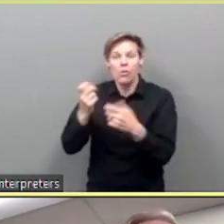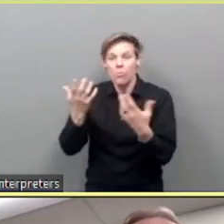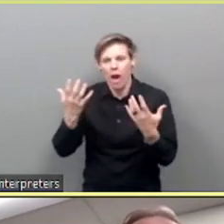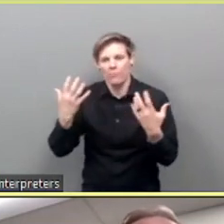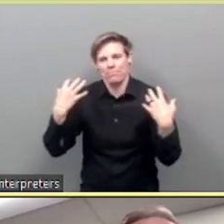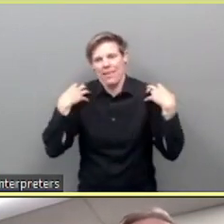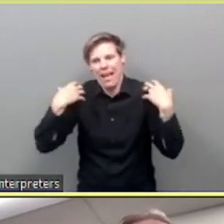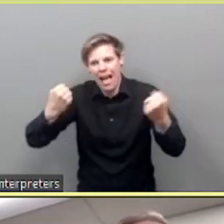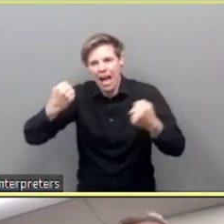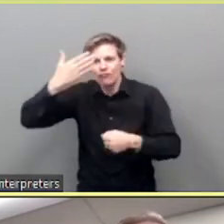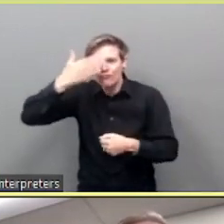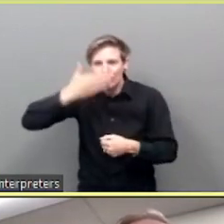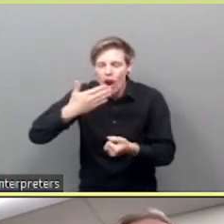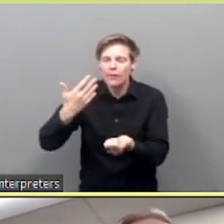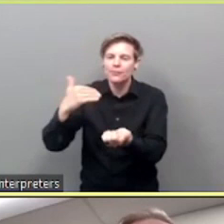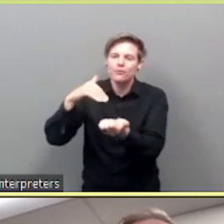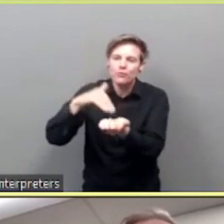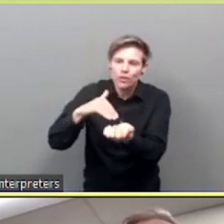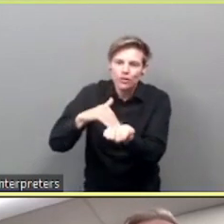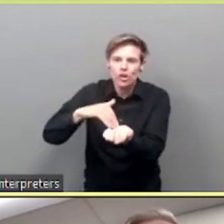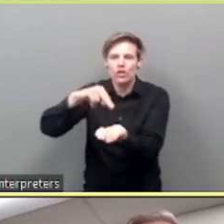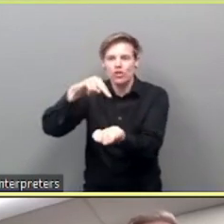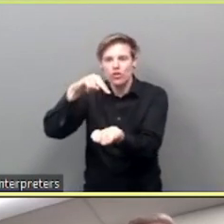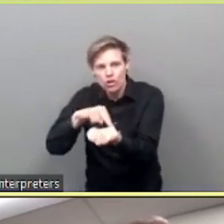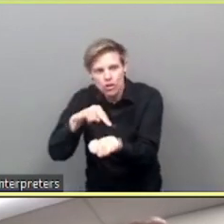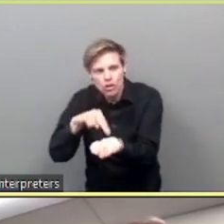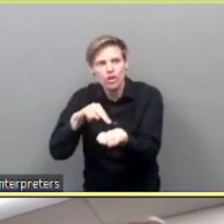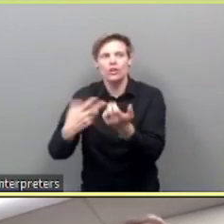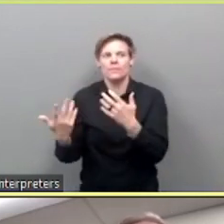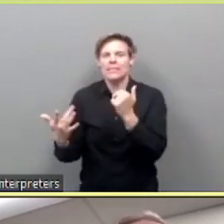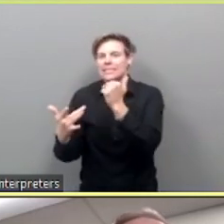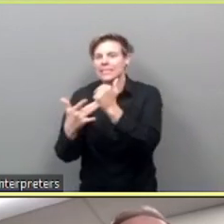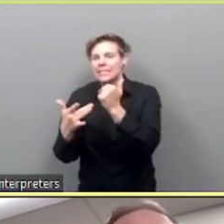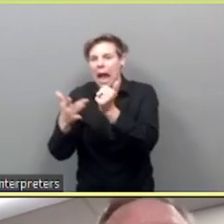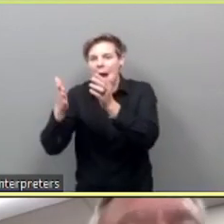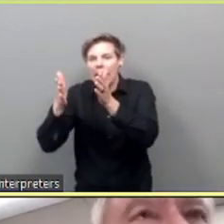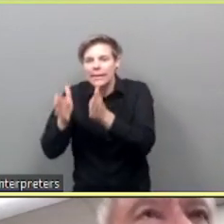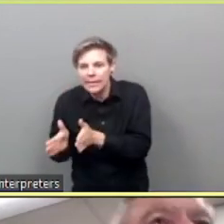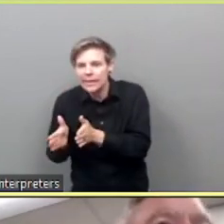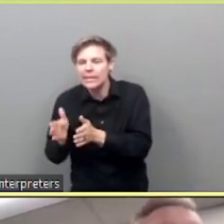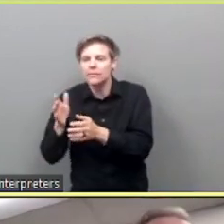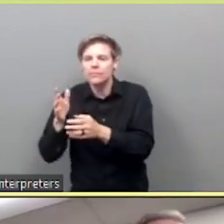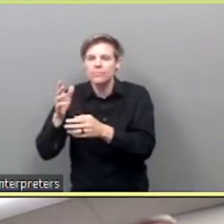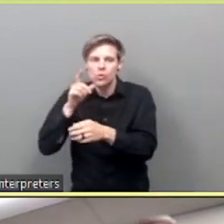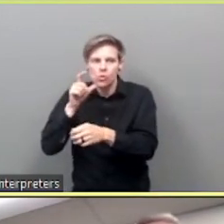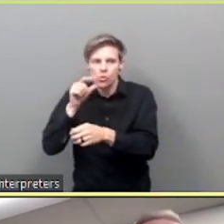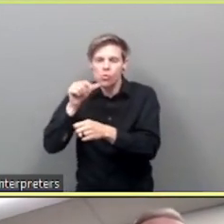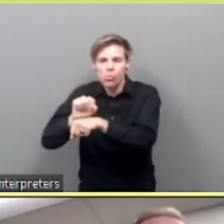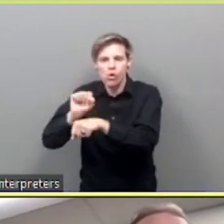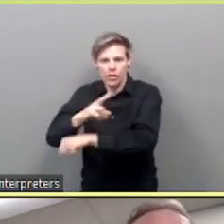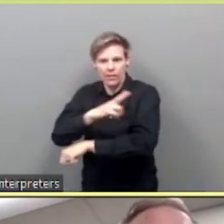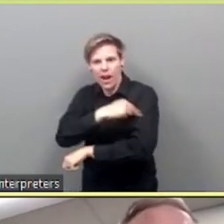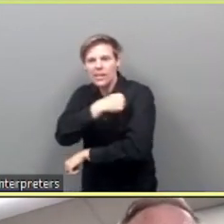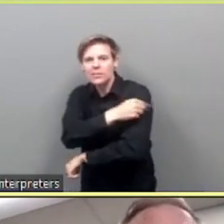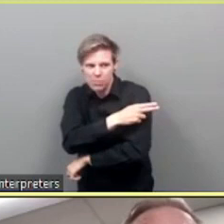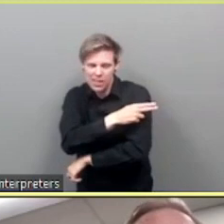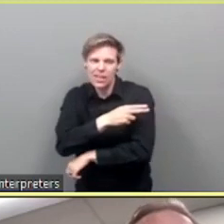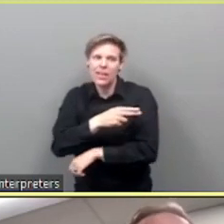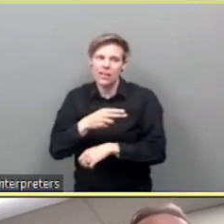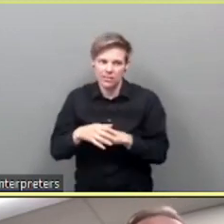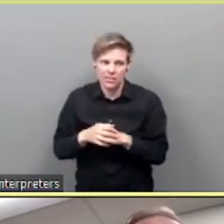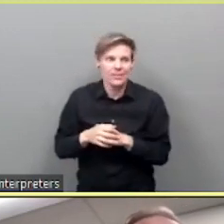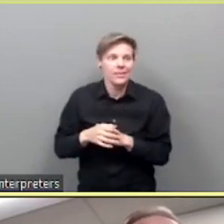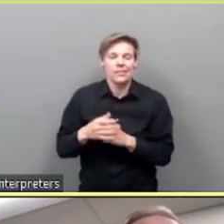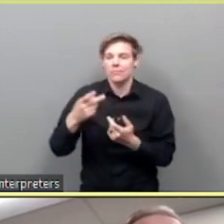doctors, nurses, respiratory technicians, nurse practitioners, and physician assistants,